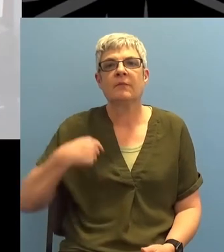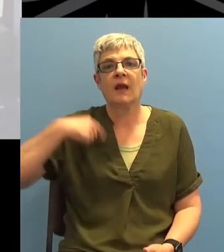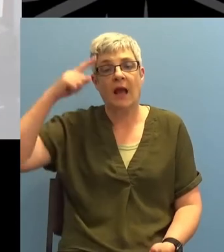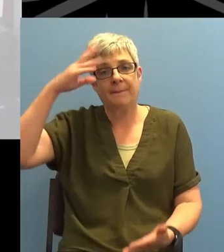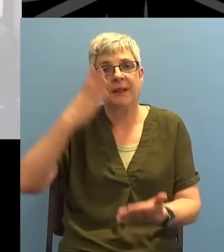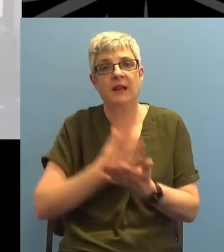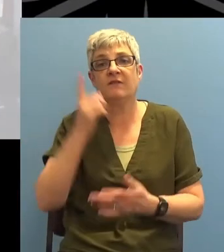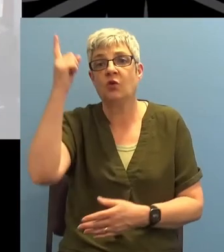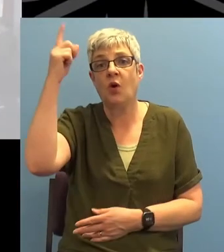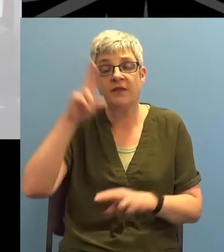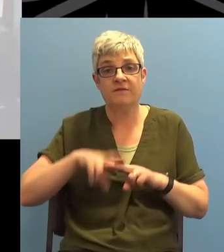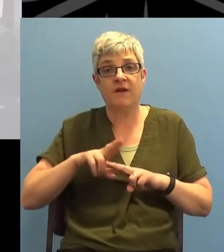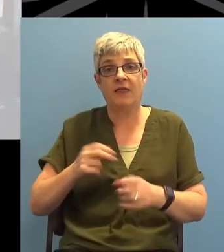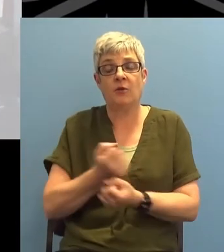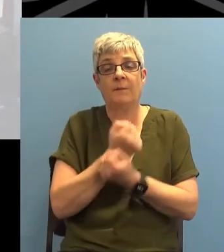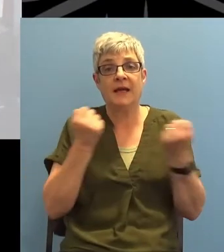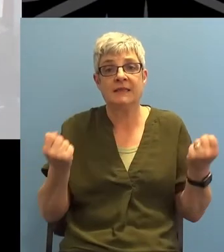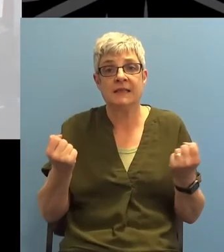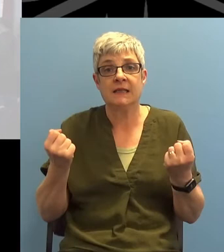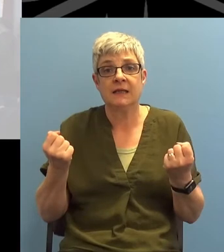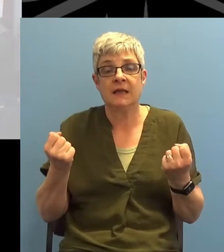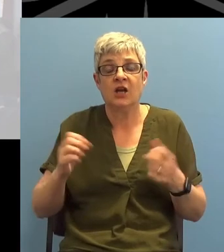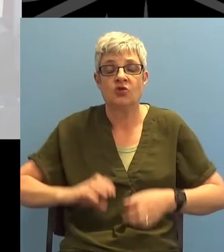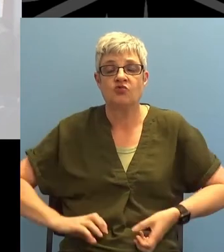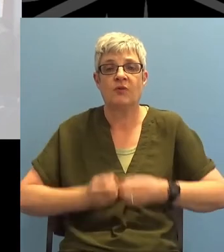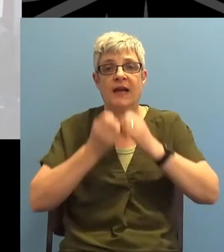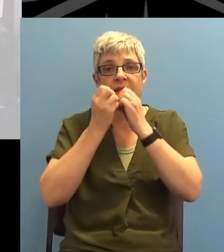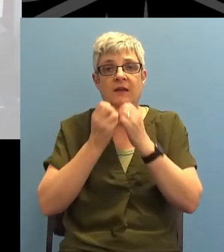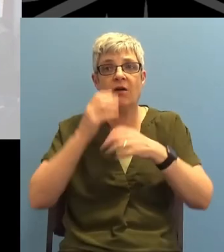I believe in God.